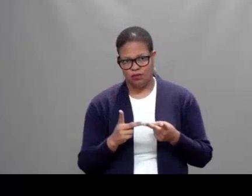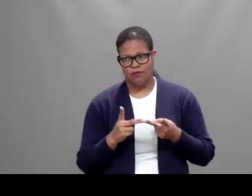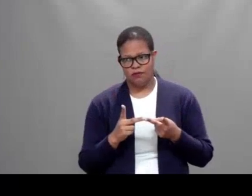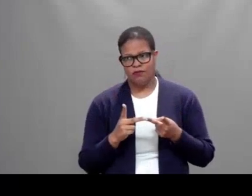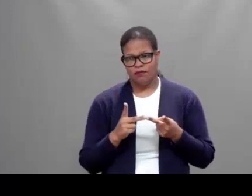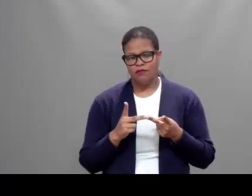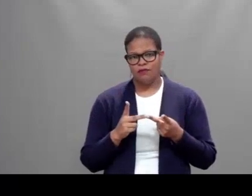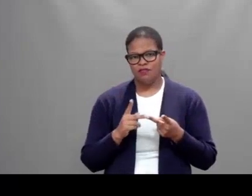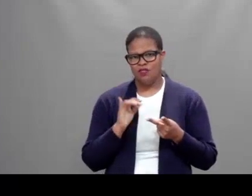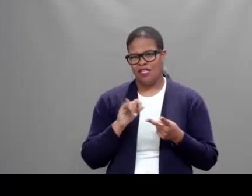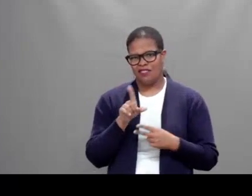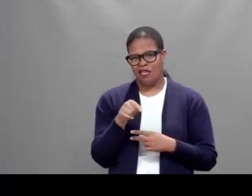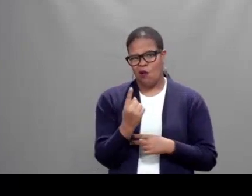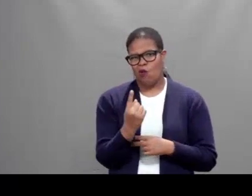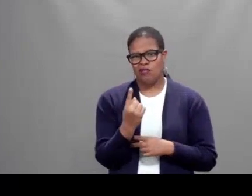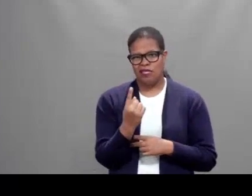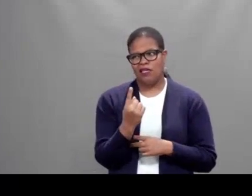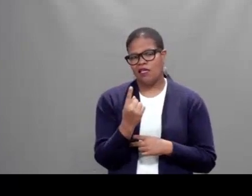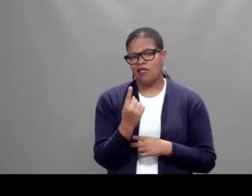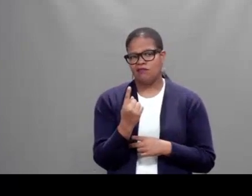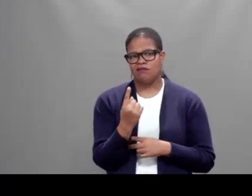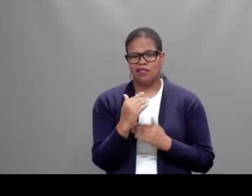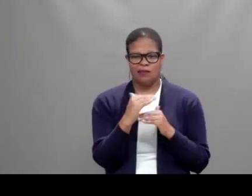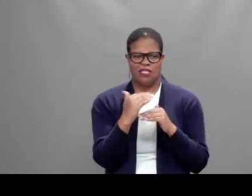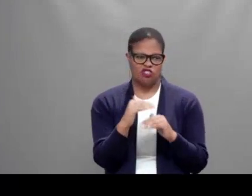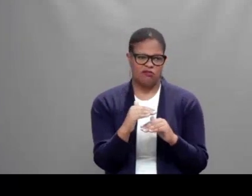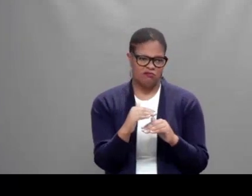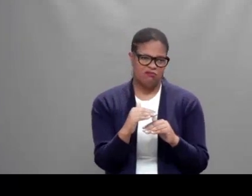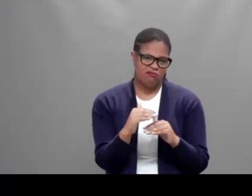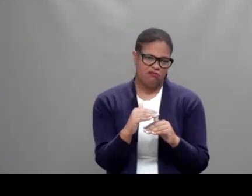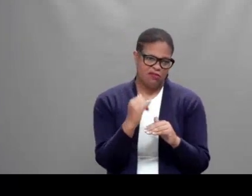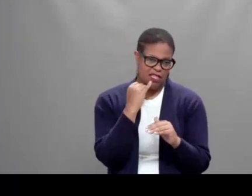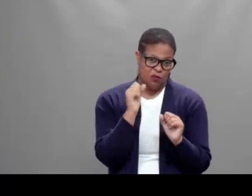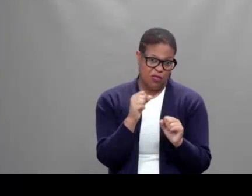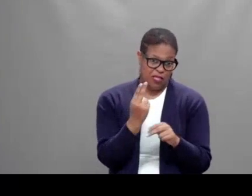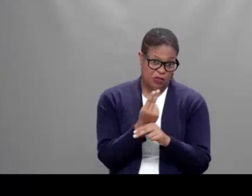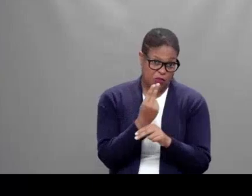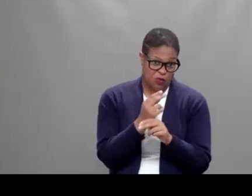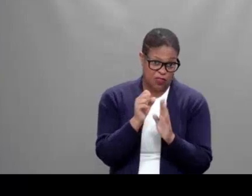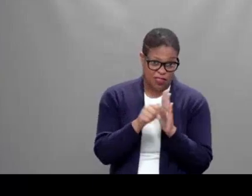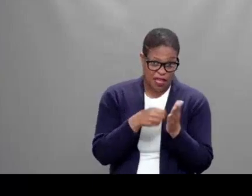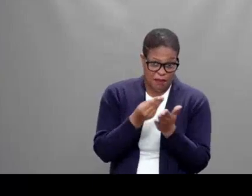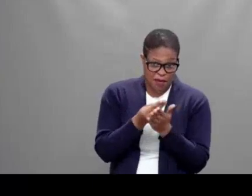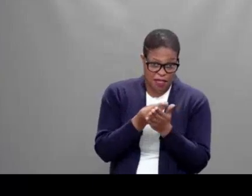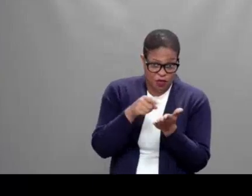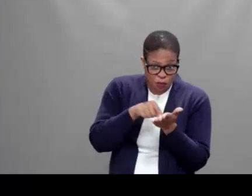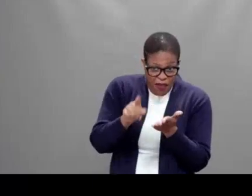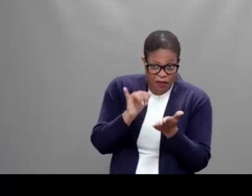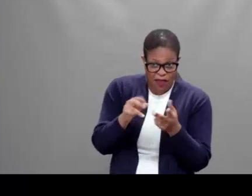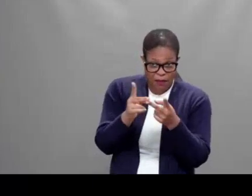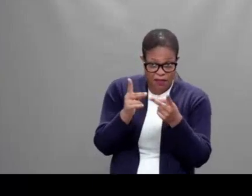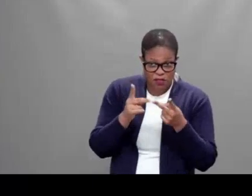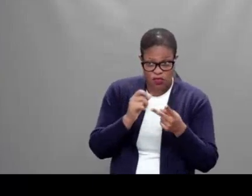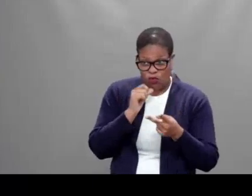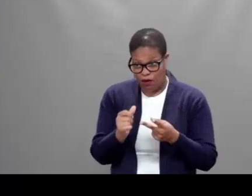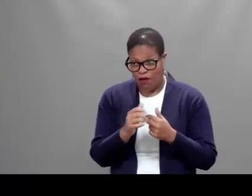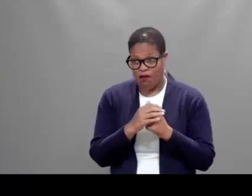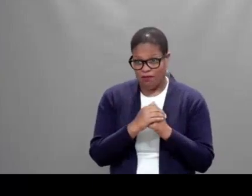So that would be the only deterrent, is whether or not, we could use state money to pay for that position.